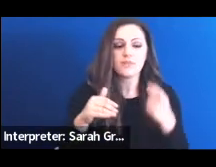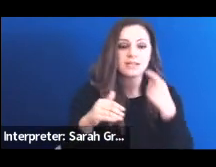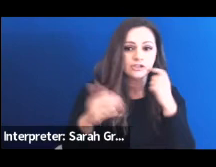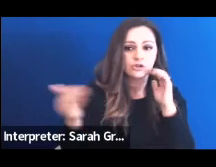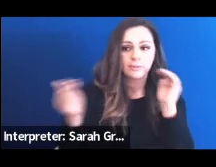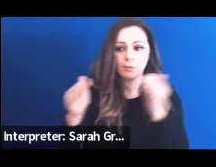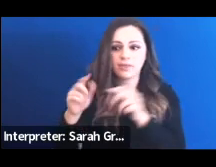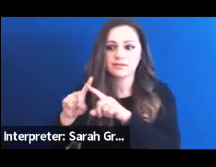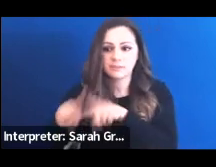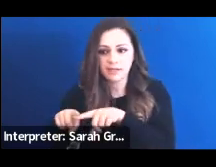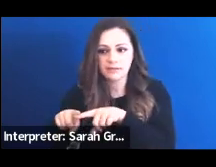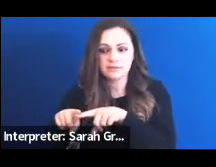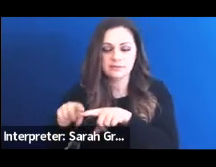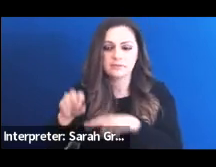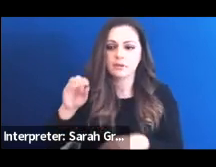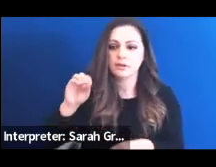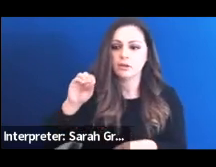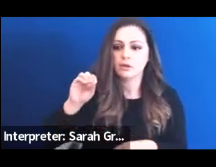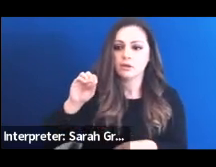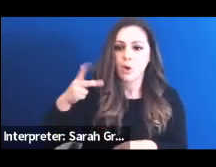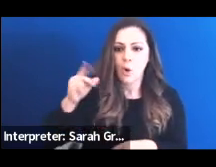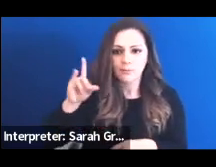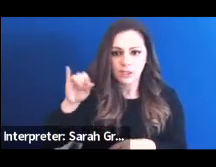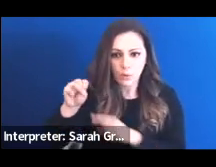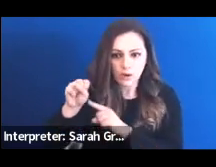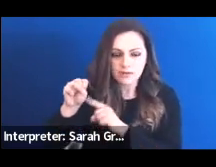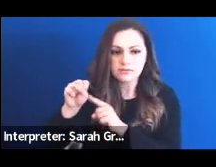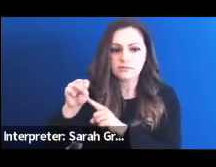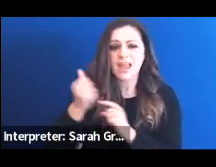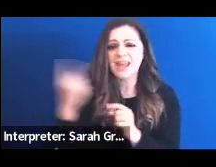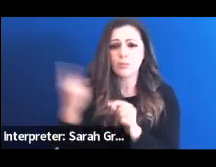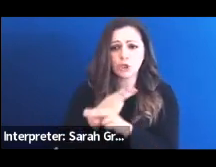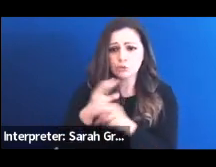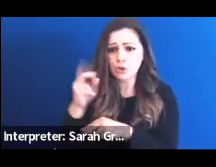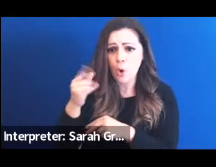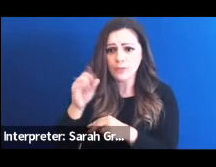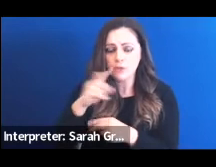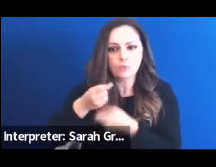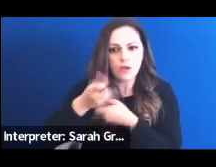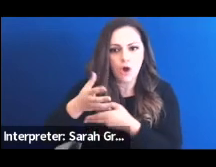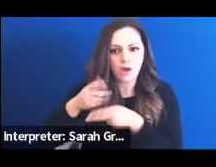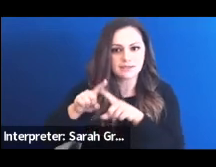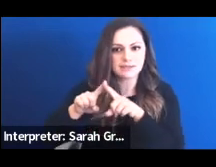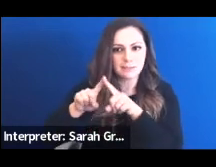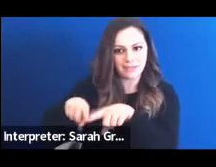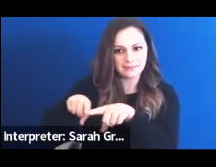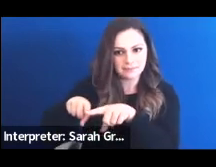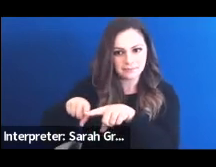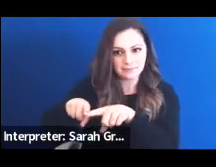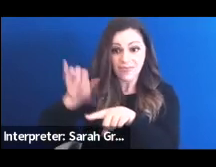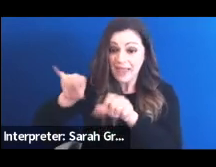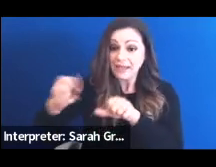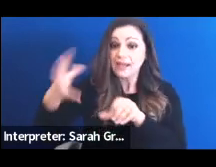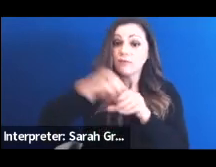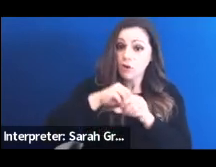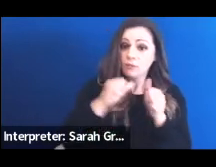any opioids and anybody taking them is going to cause dependence. Dependence can be a part of addiction, but it's not addiction.